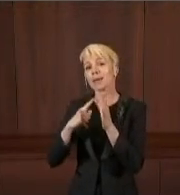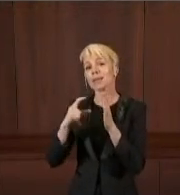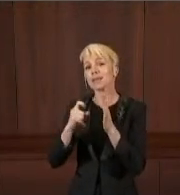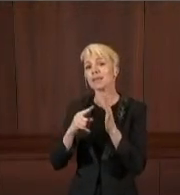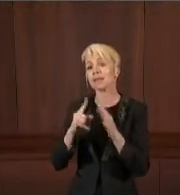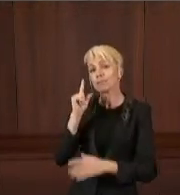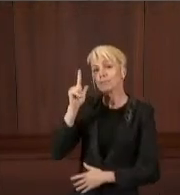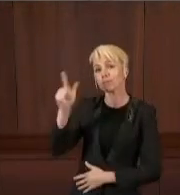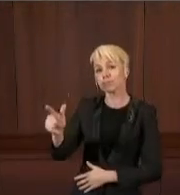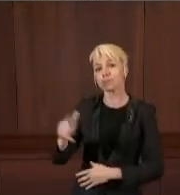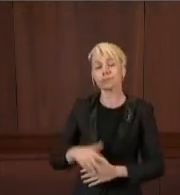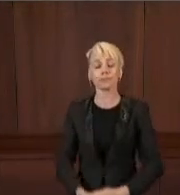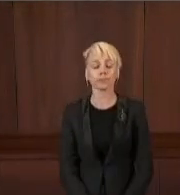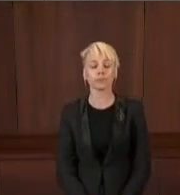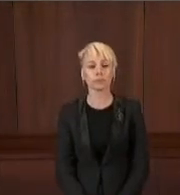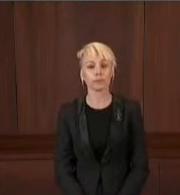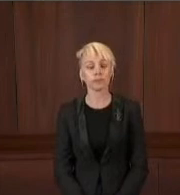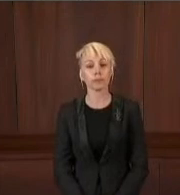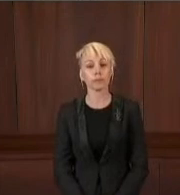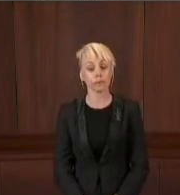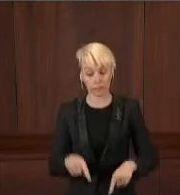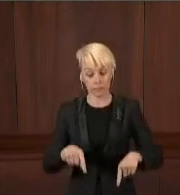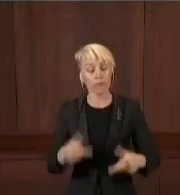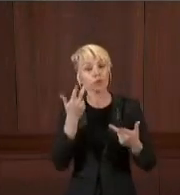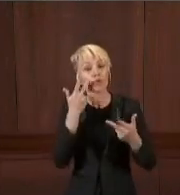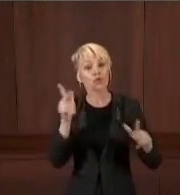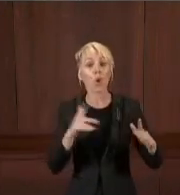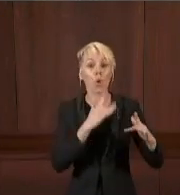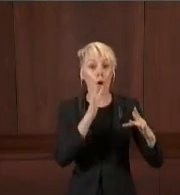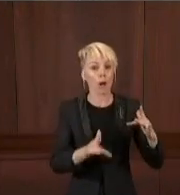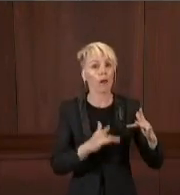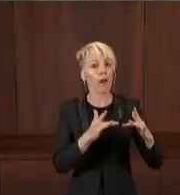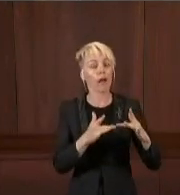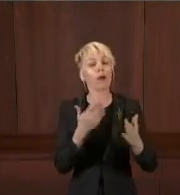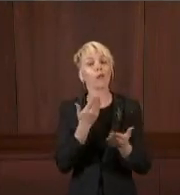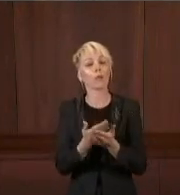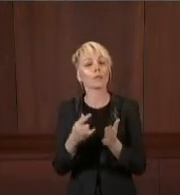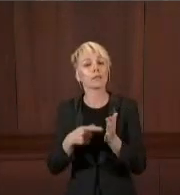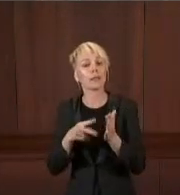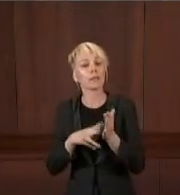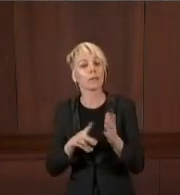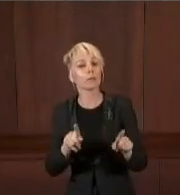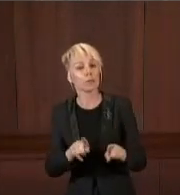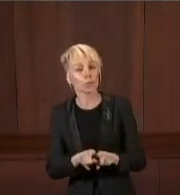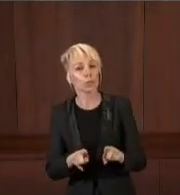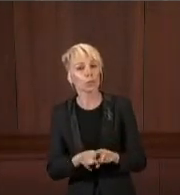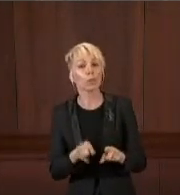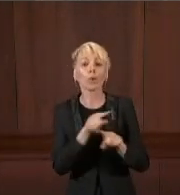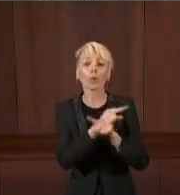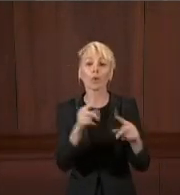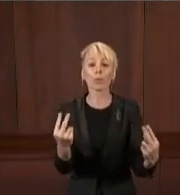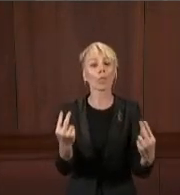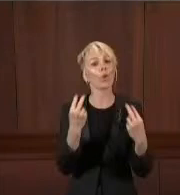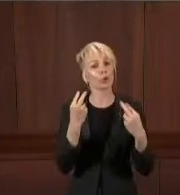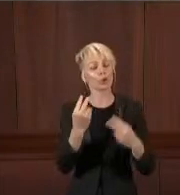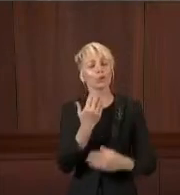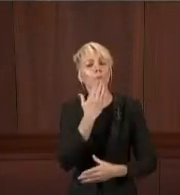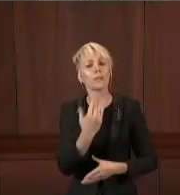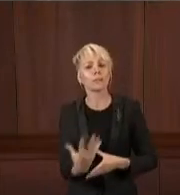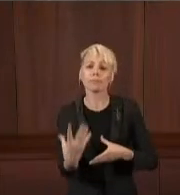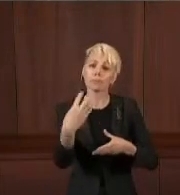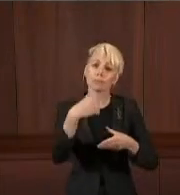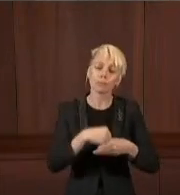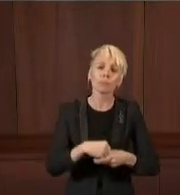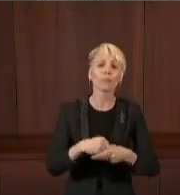commemoration is being broadcast on television and online. We invite you, wherever you may be, to take part in